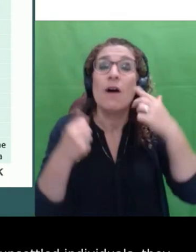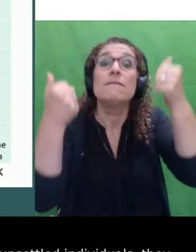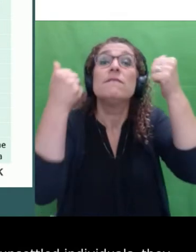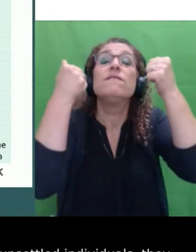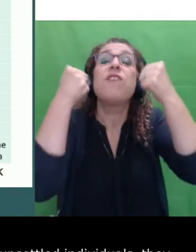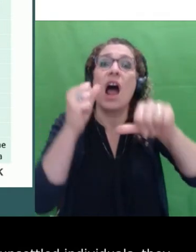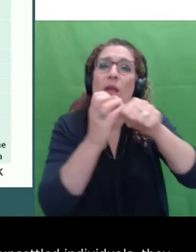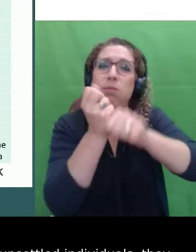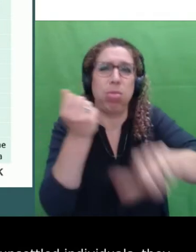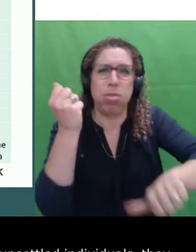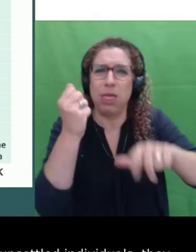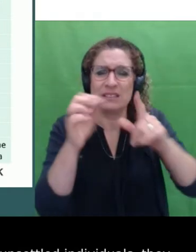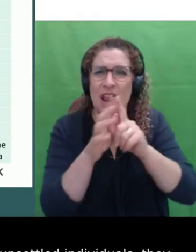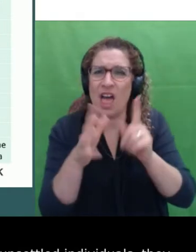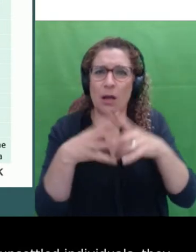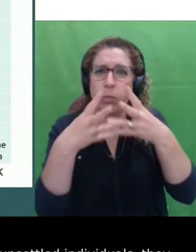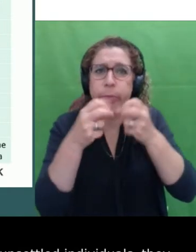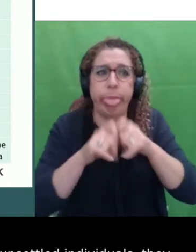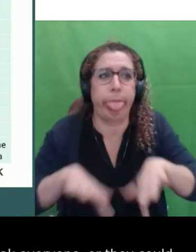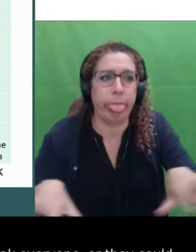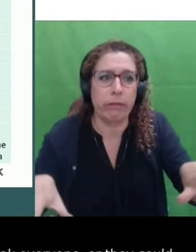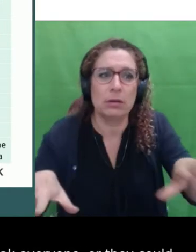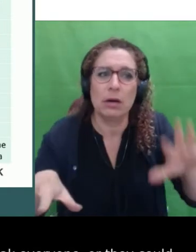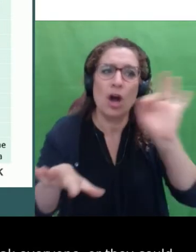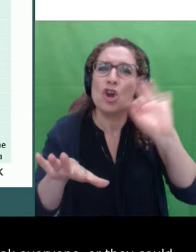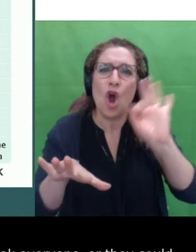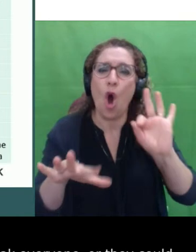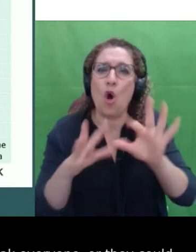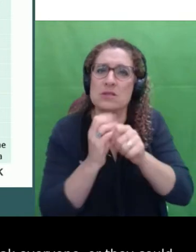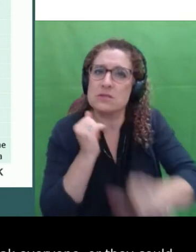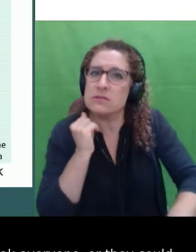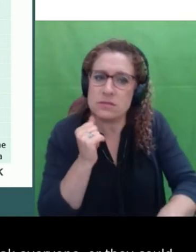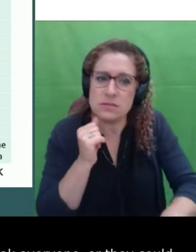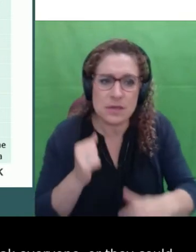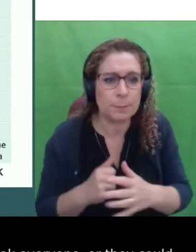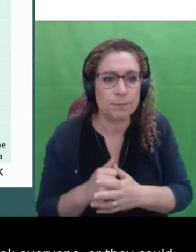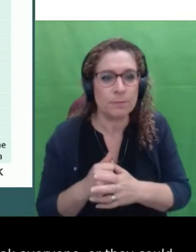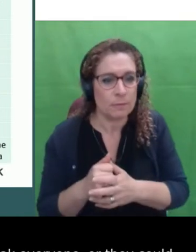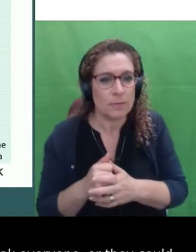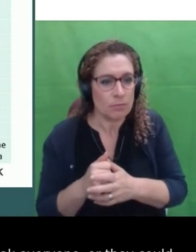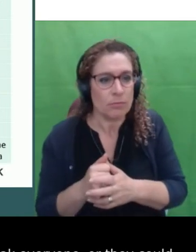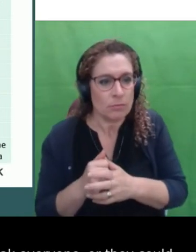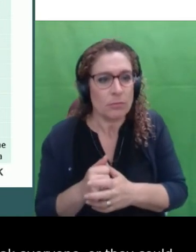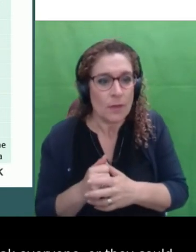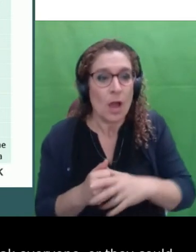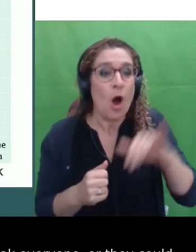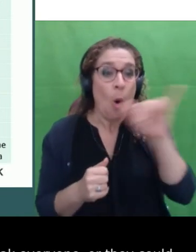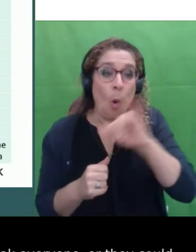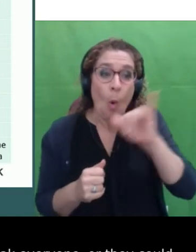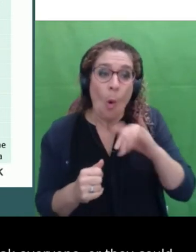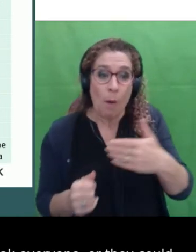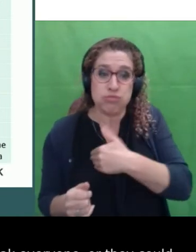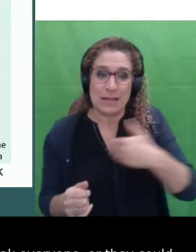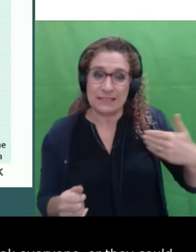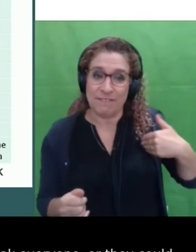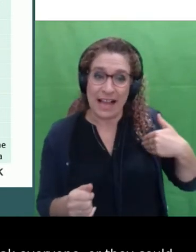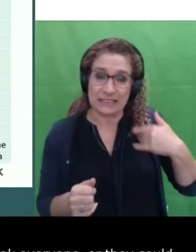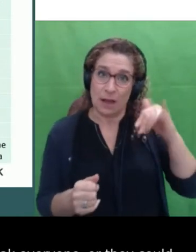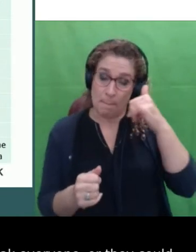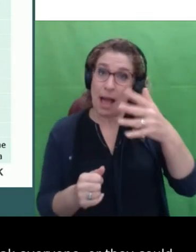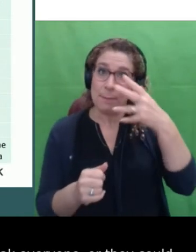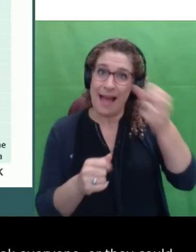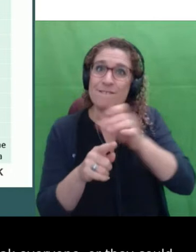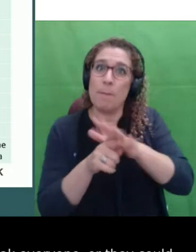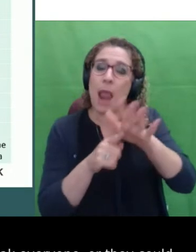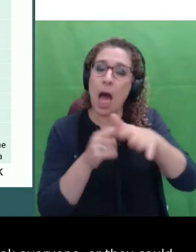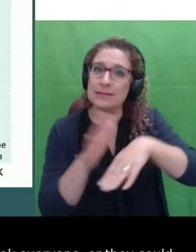loose if they're breastfed they may get blood in the stool but it doesn't seem to happen for bottle fed babies and we're not quite sure why and they